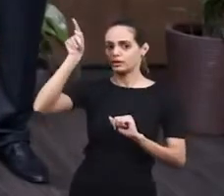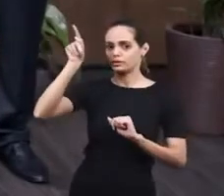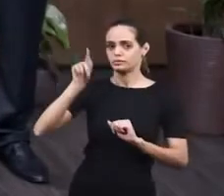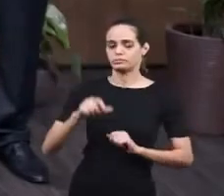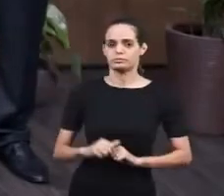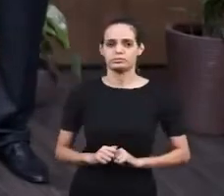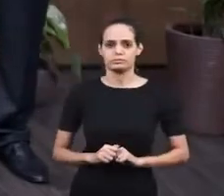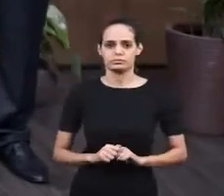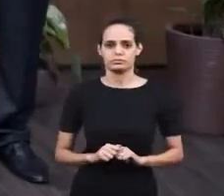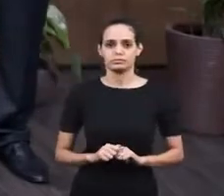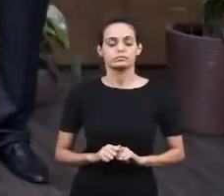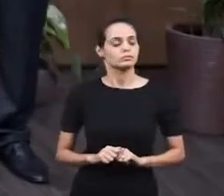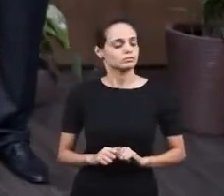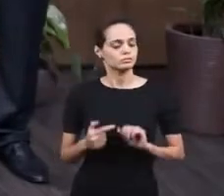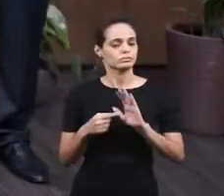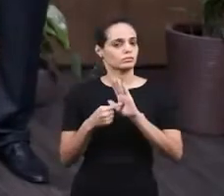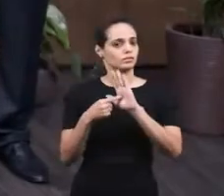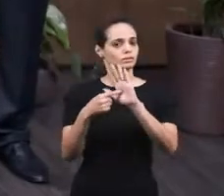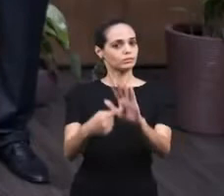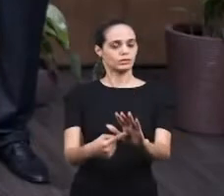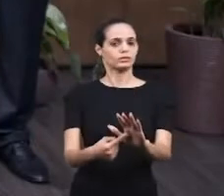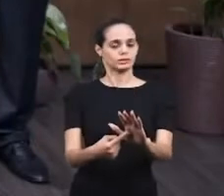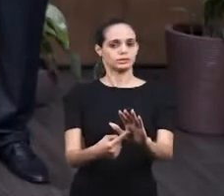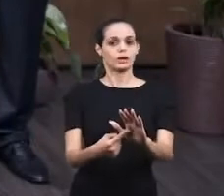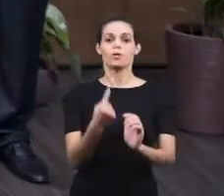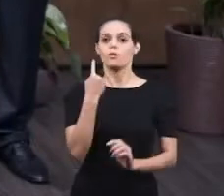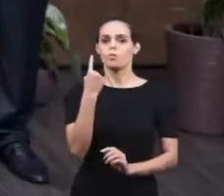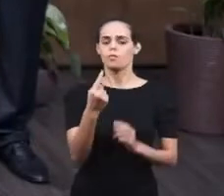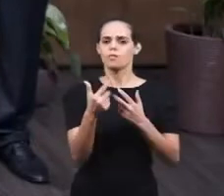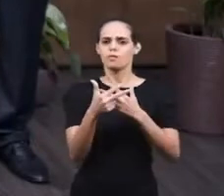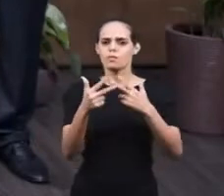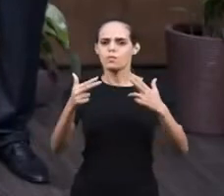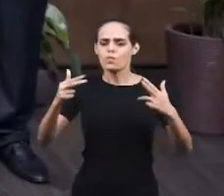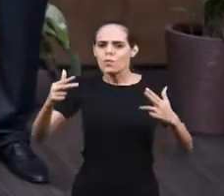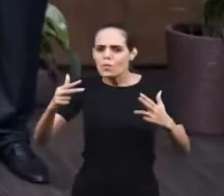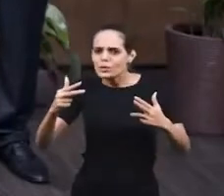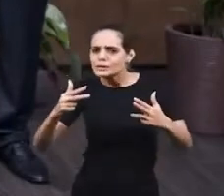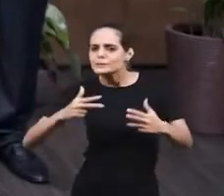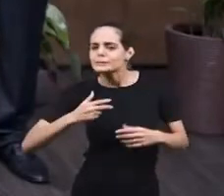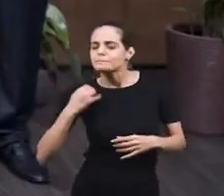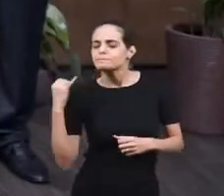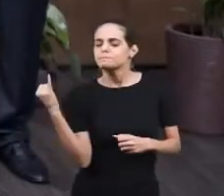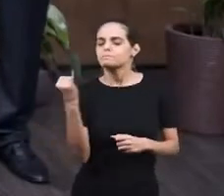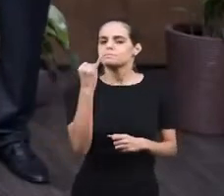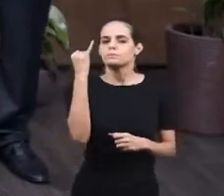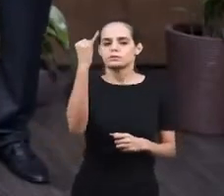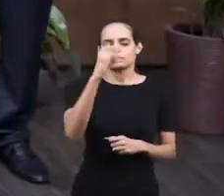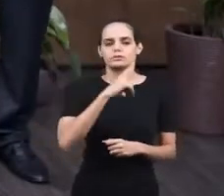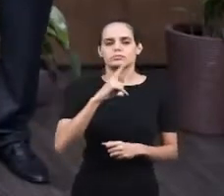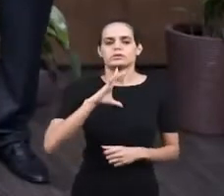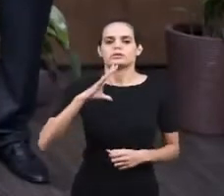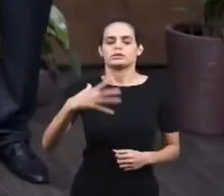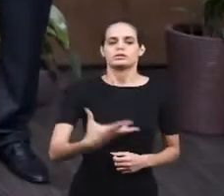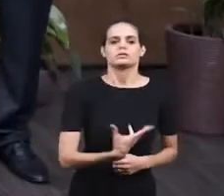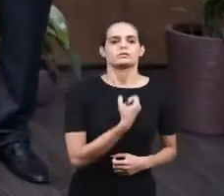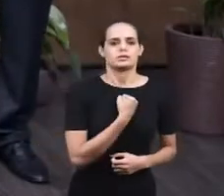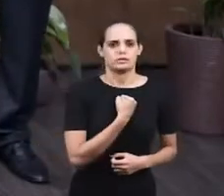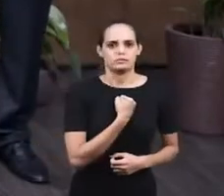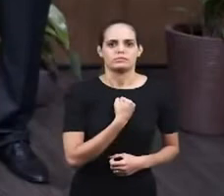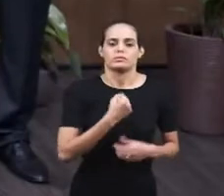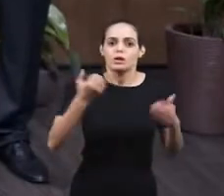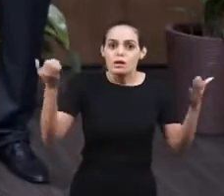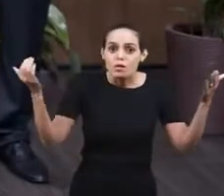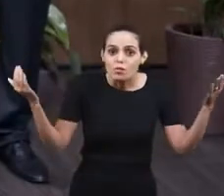heaven, that is, speaks of a resource that is irreplaceable for salvation.